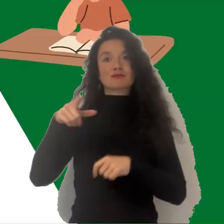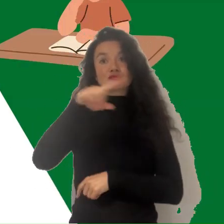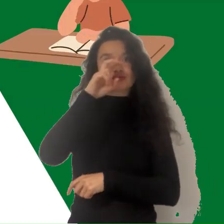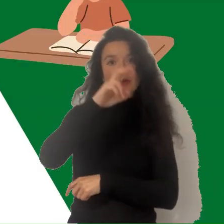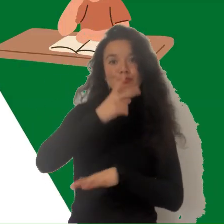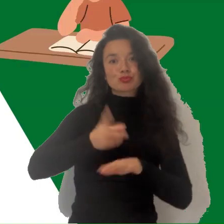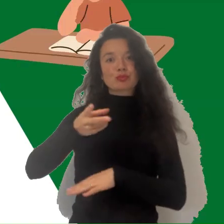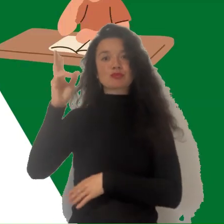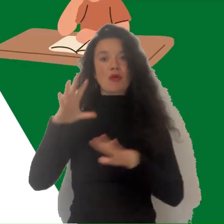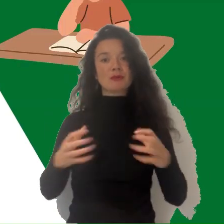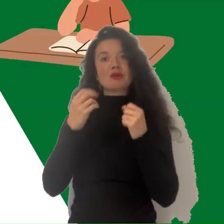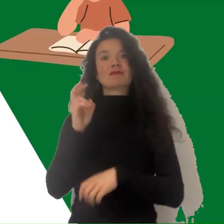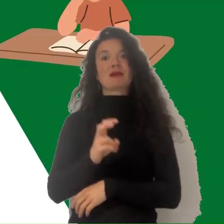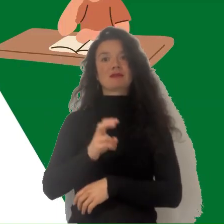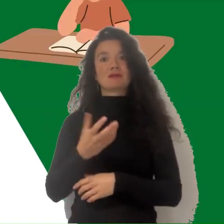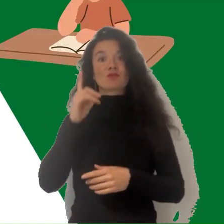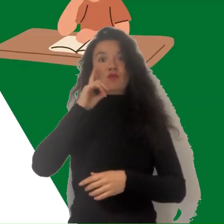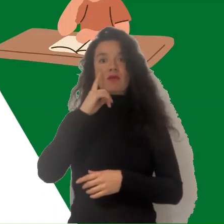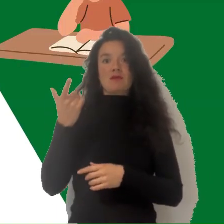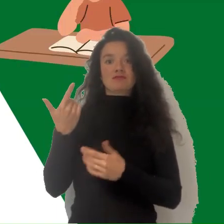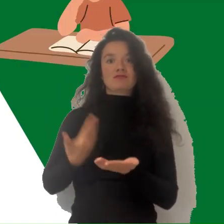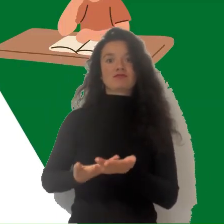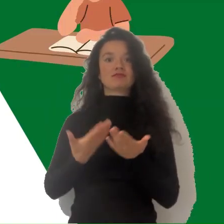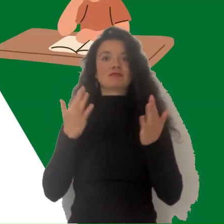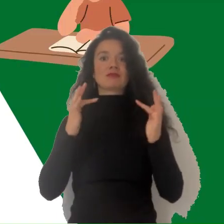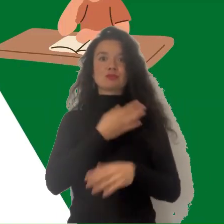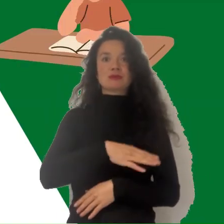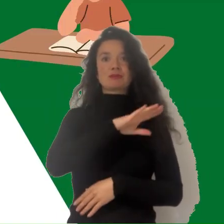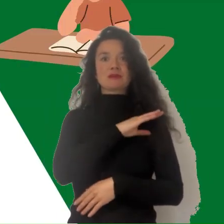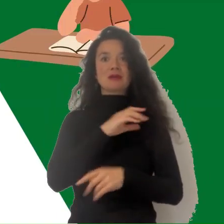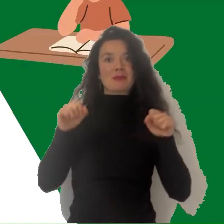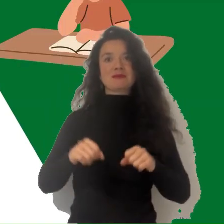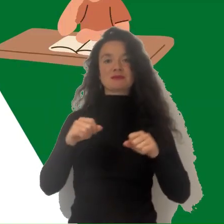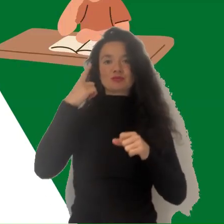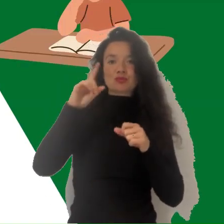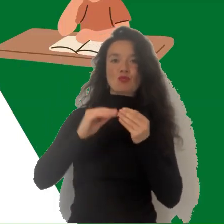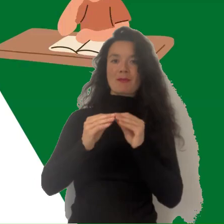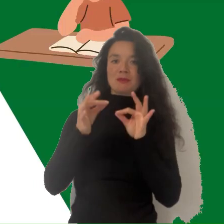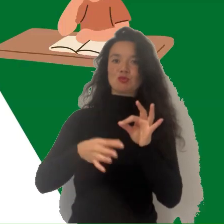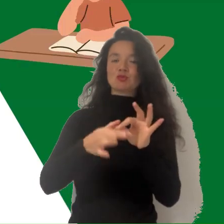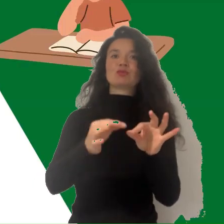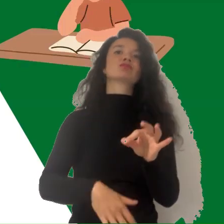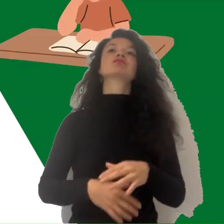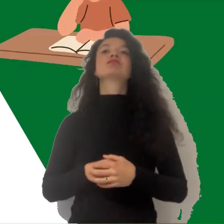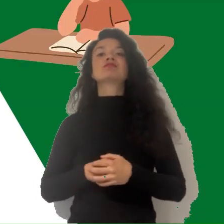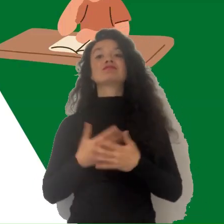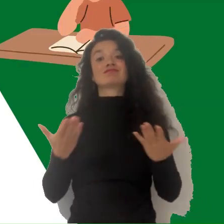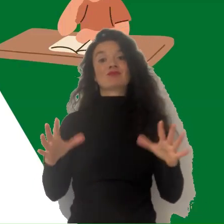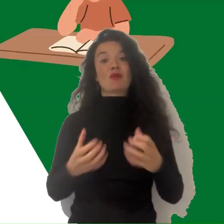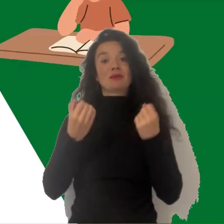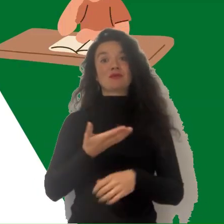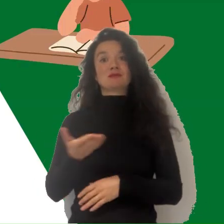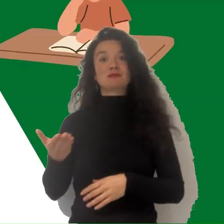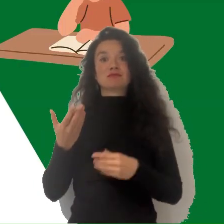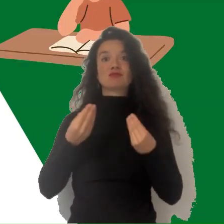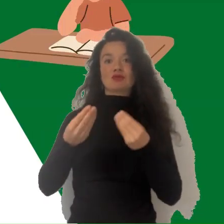these skills make learners not only employable, but also active, and that they want to